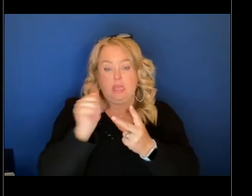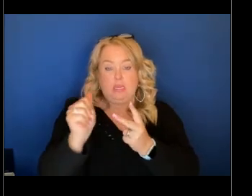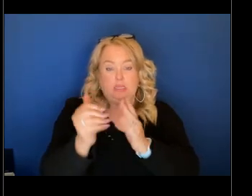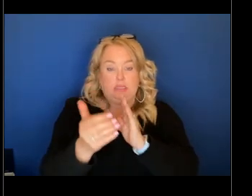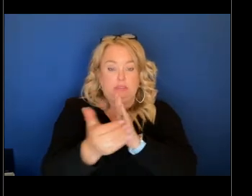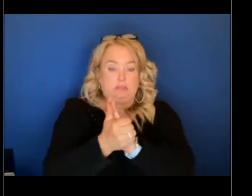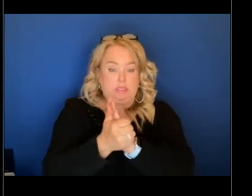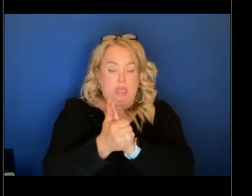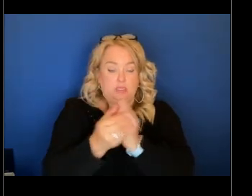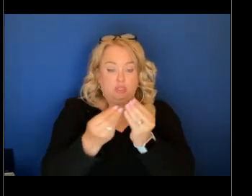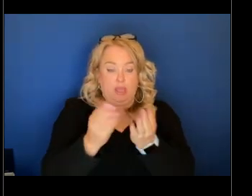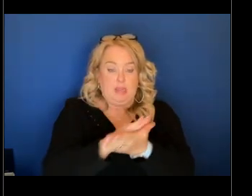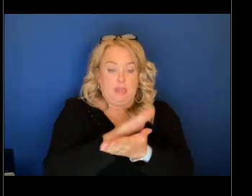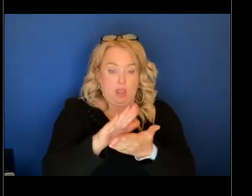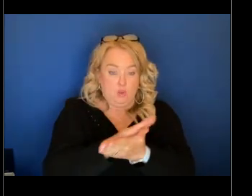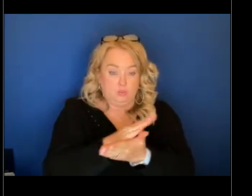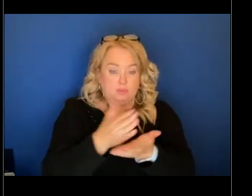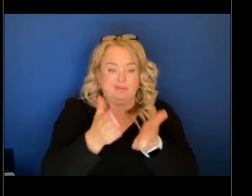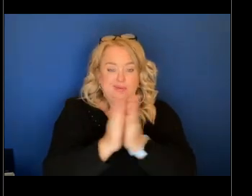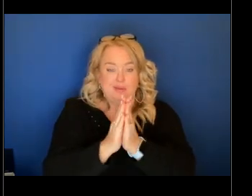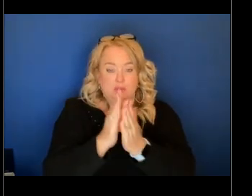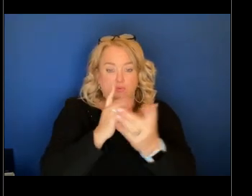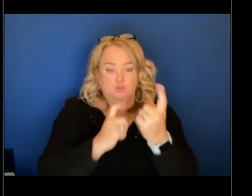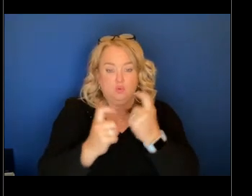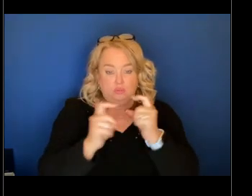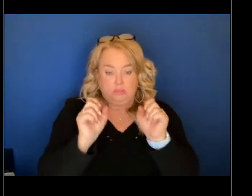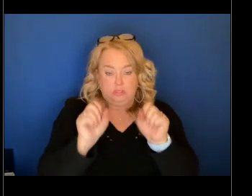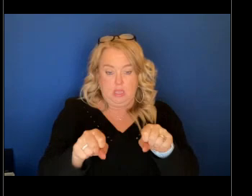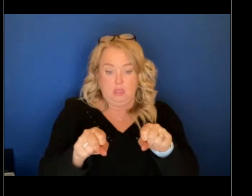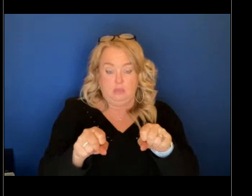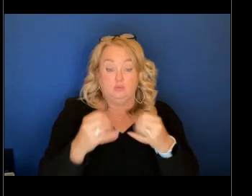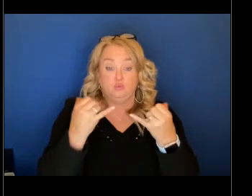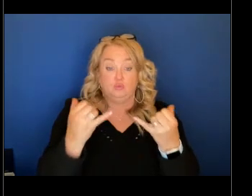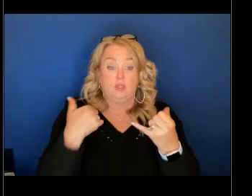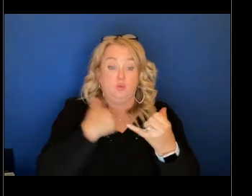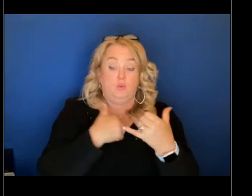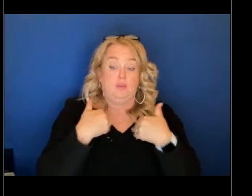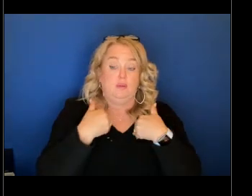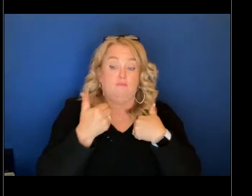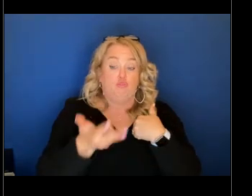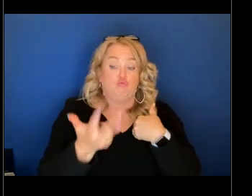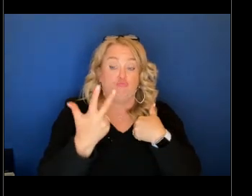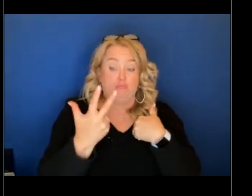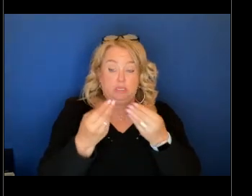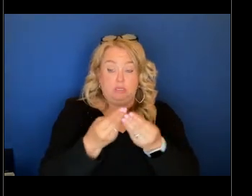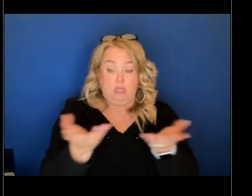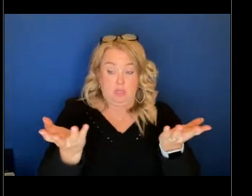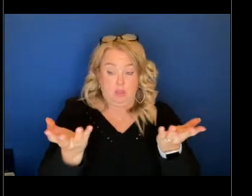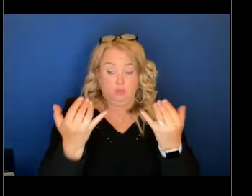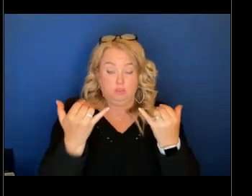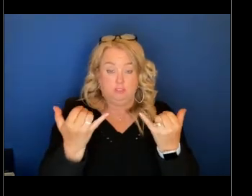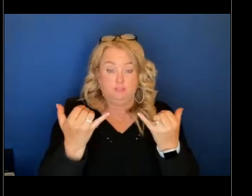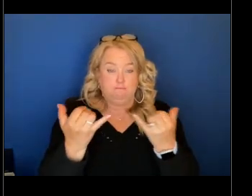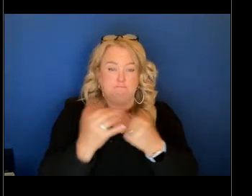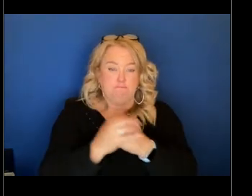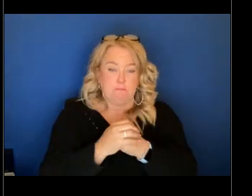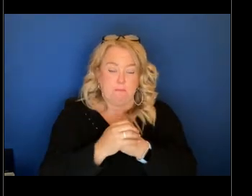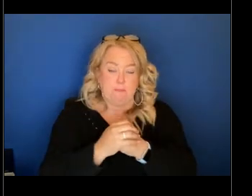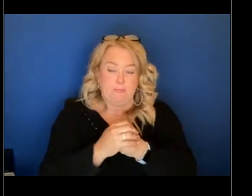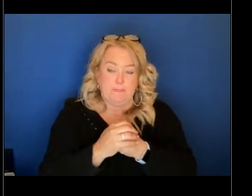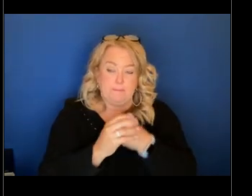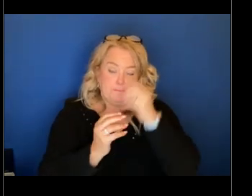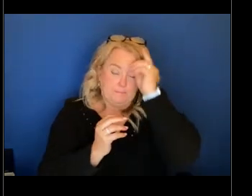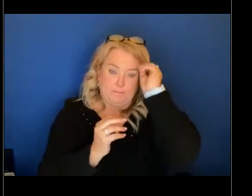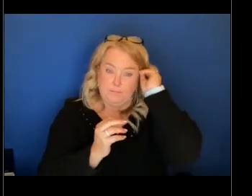and ask any questions. Today, we have 3 handouts in the handout section of the GoToWebinar Control